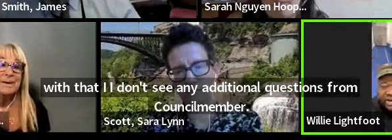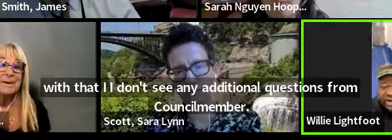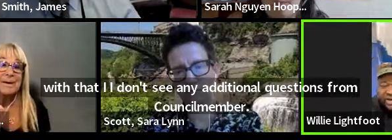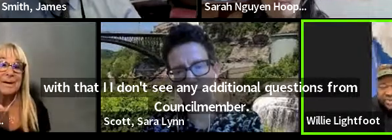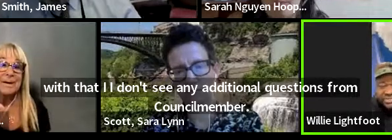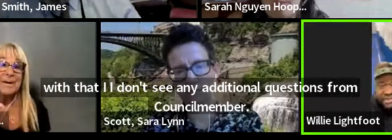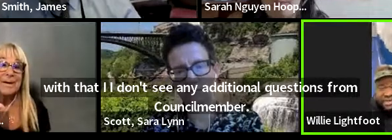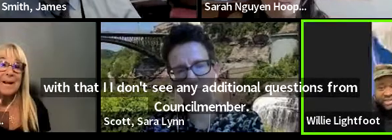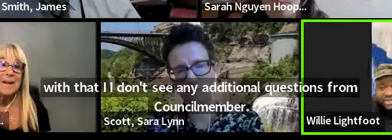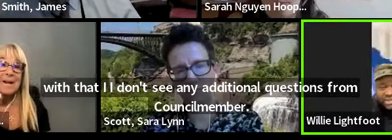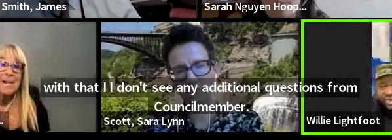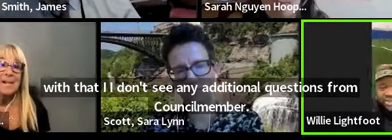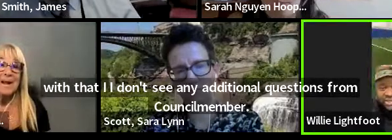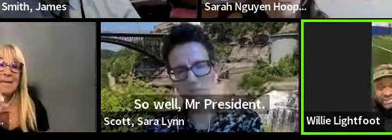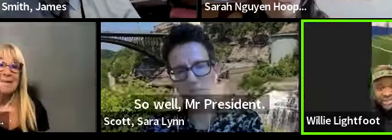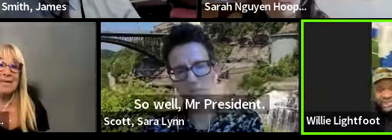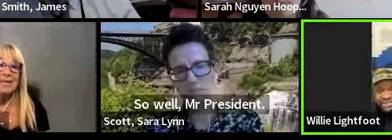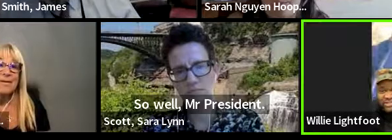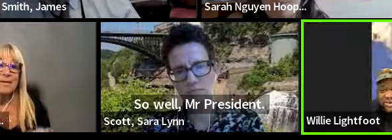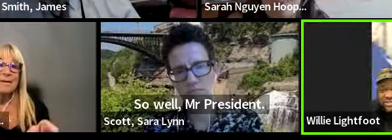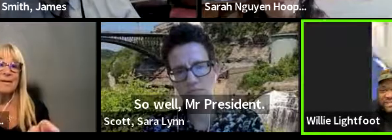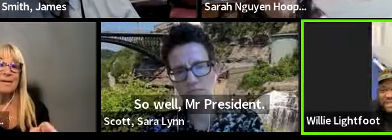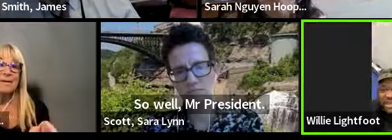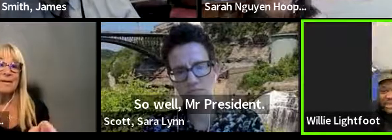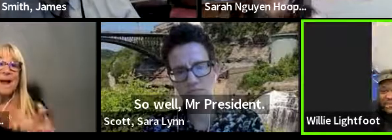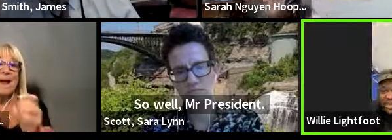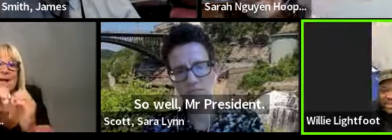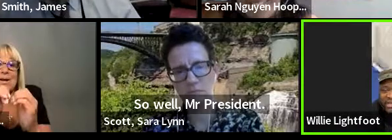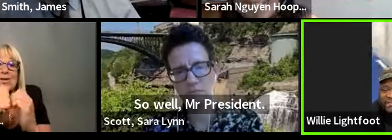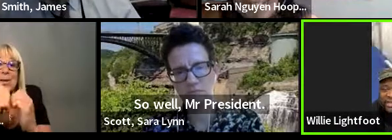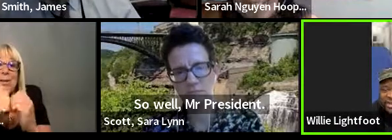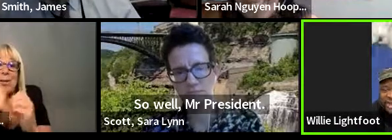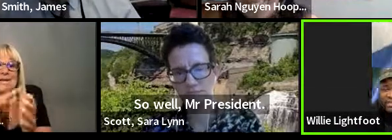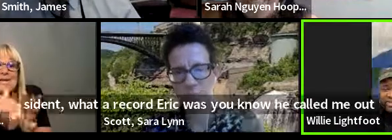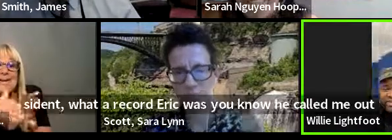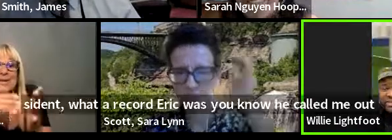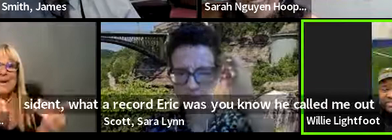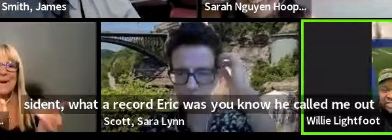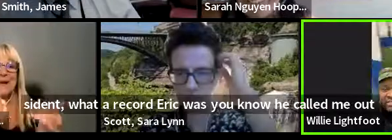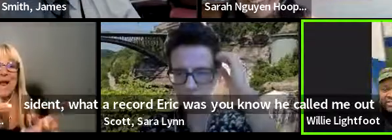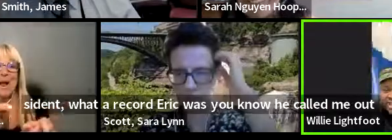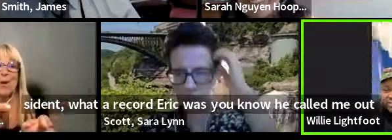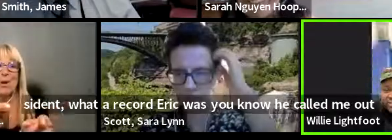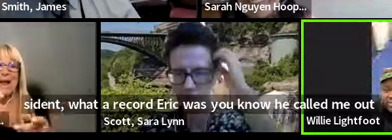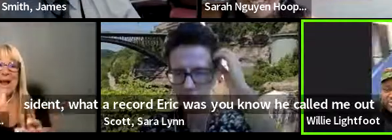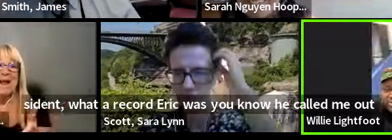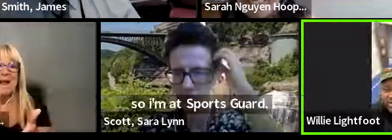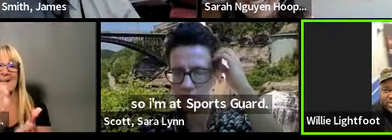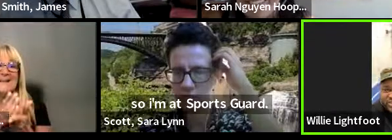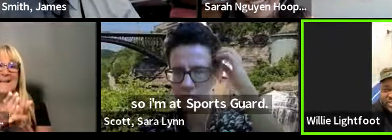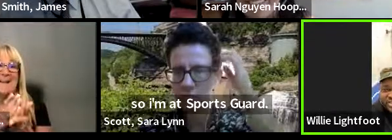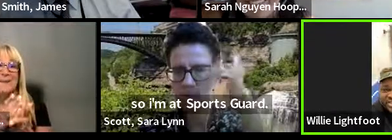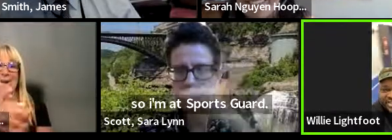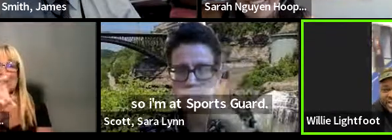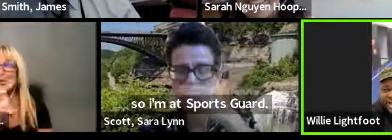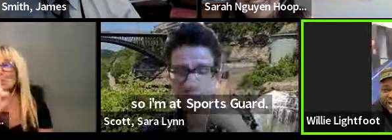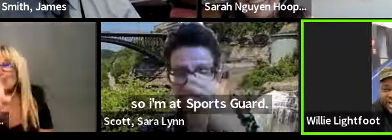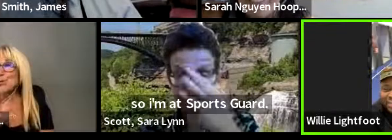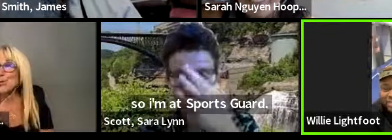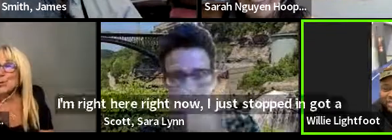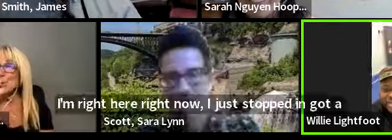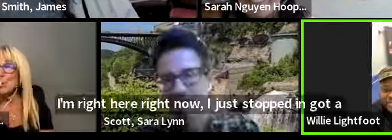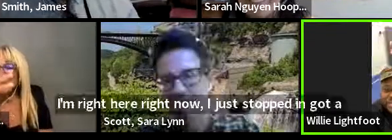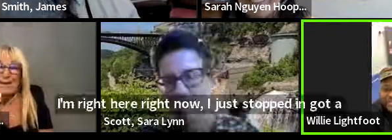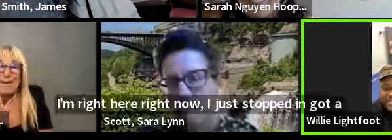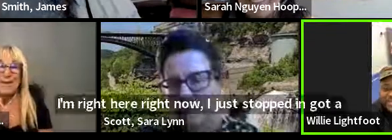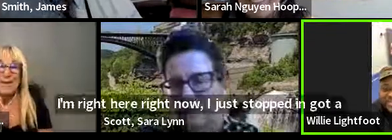for the record, Eric was, you know, he called me out. So I'm at the sports guard. I'm out here right now. I just stopped in, got a beautiful tour of this facility. I